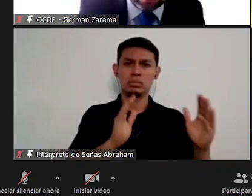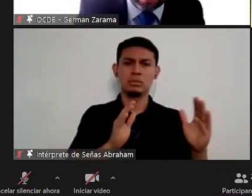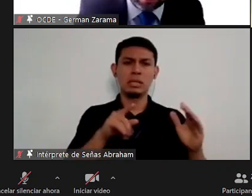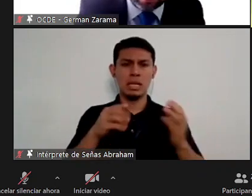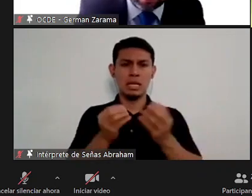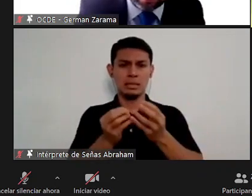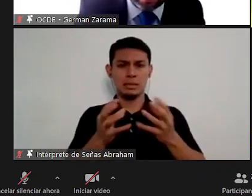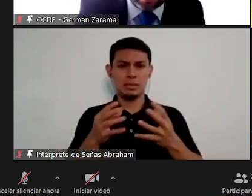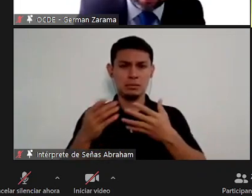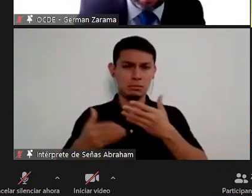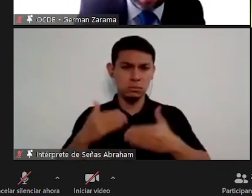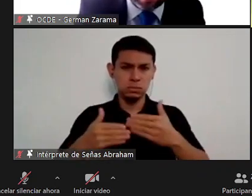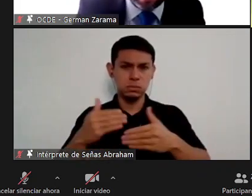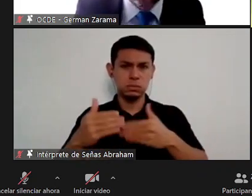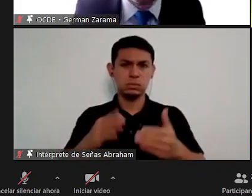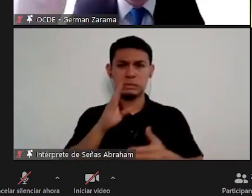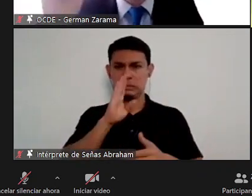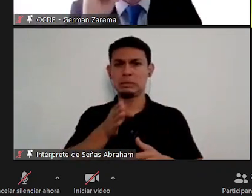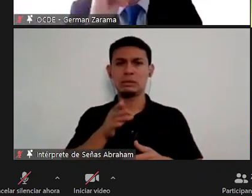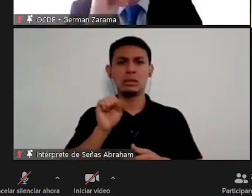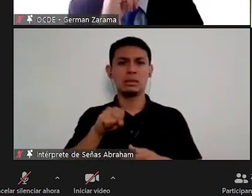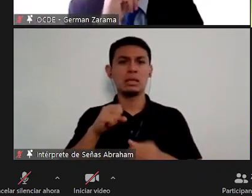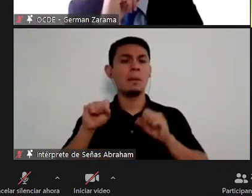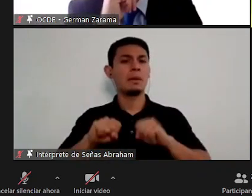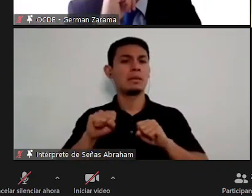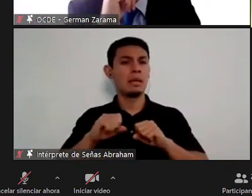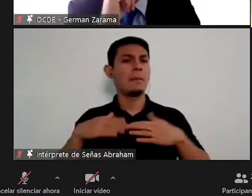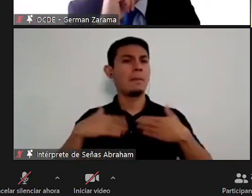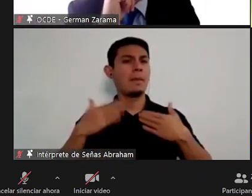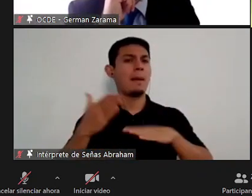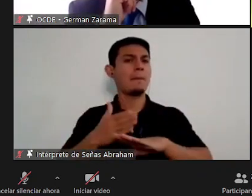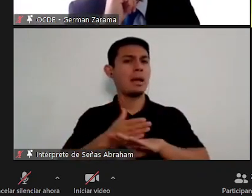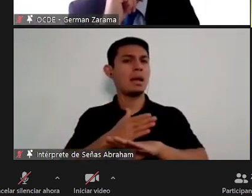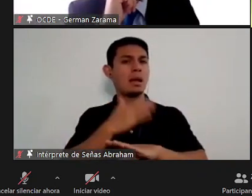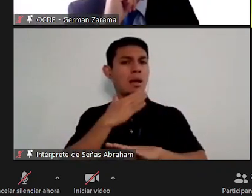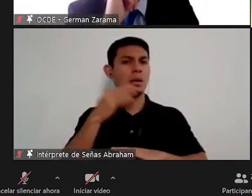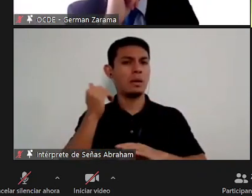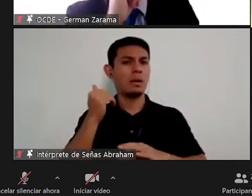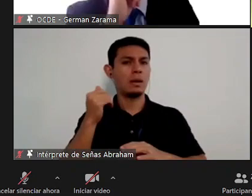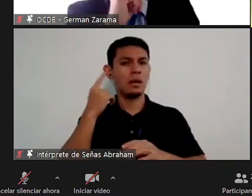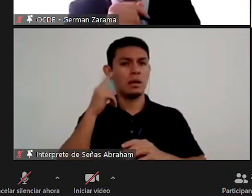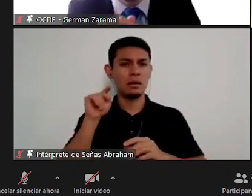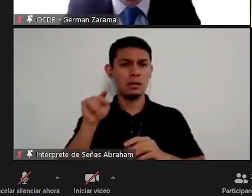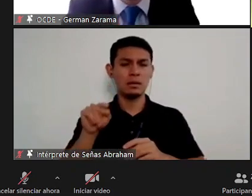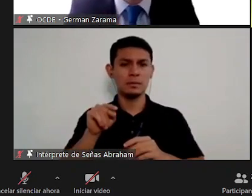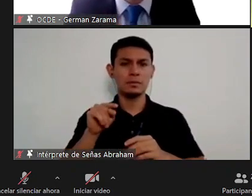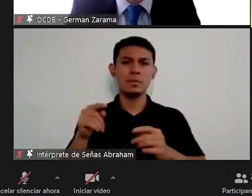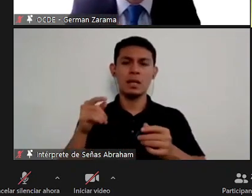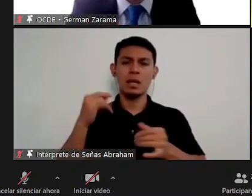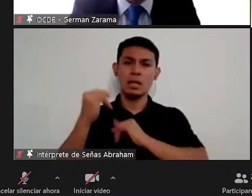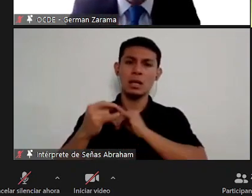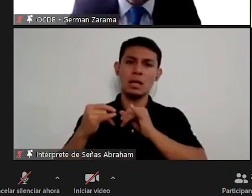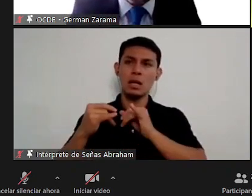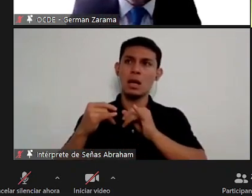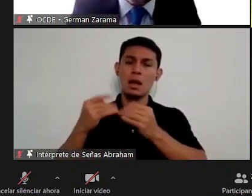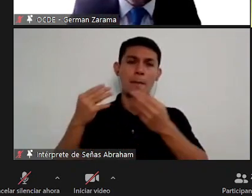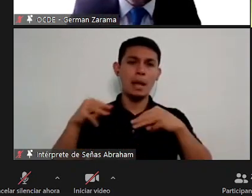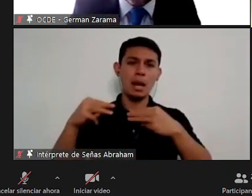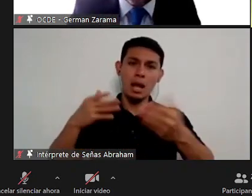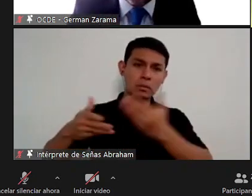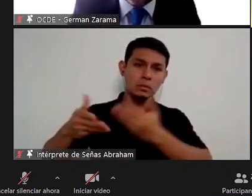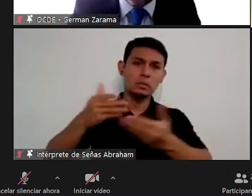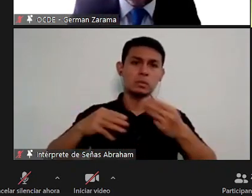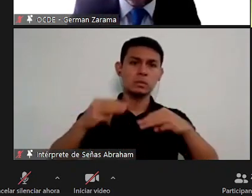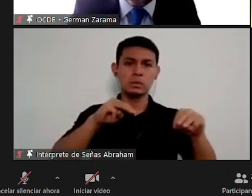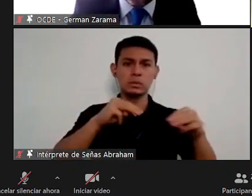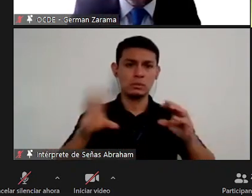enterprises the high growth of productivity then conditions the possibilities of improvement of international insertion of products